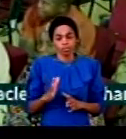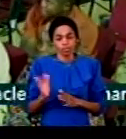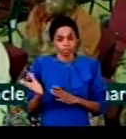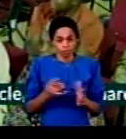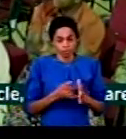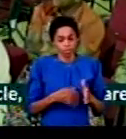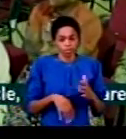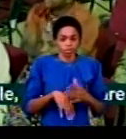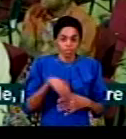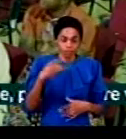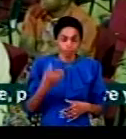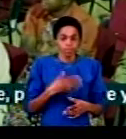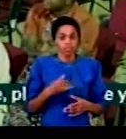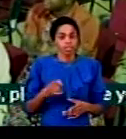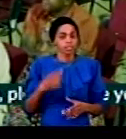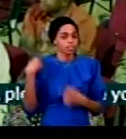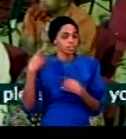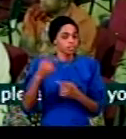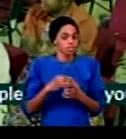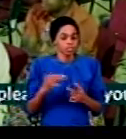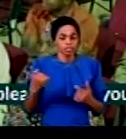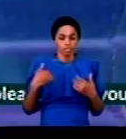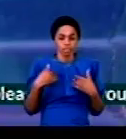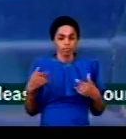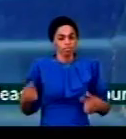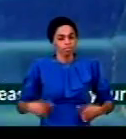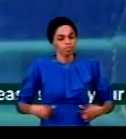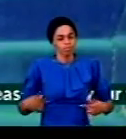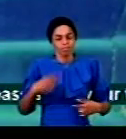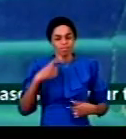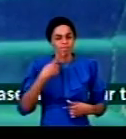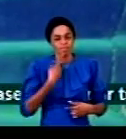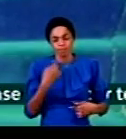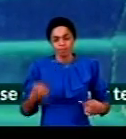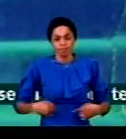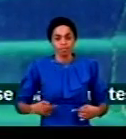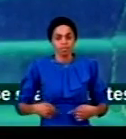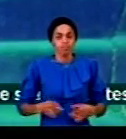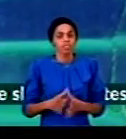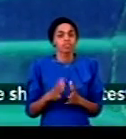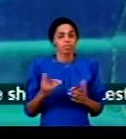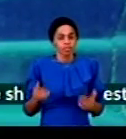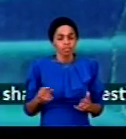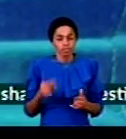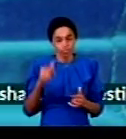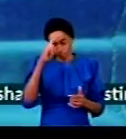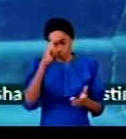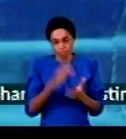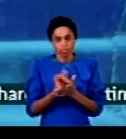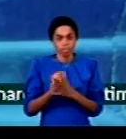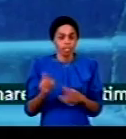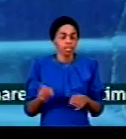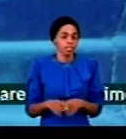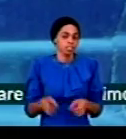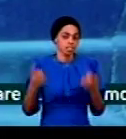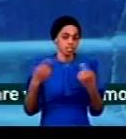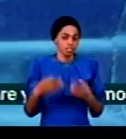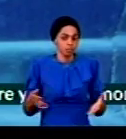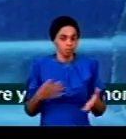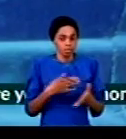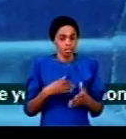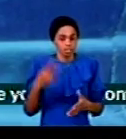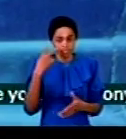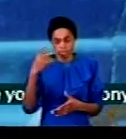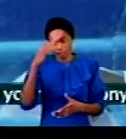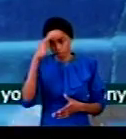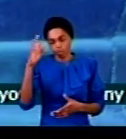God will give her healing. This sharp pain yesterday, as the man of God prayed, the Lord